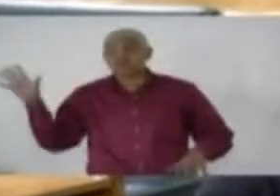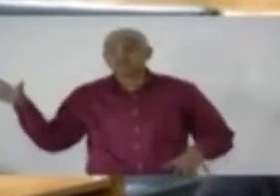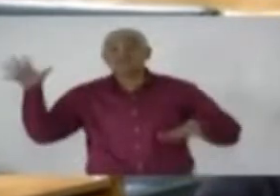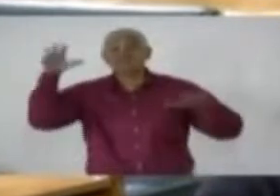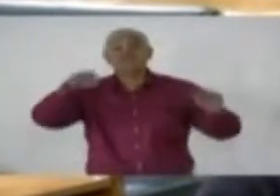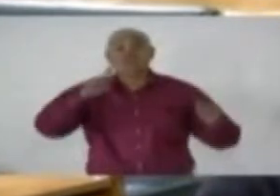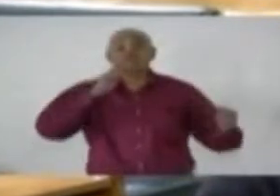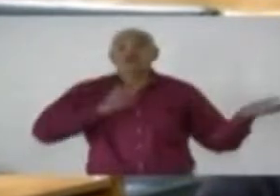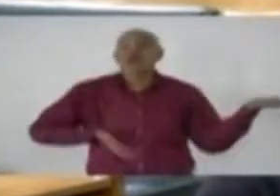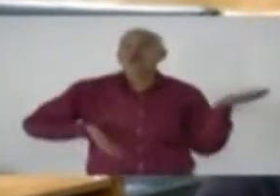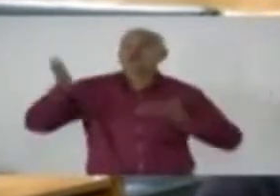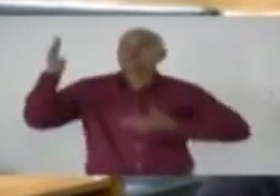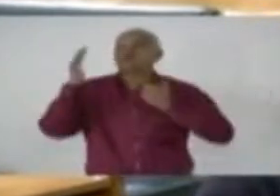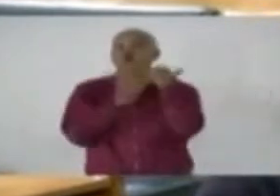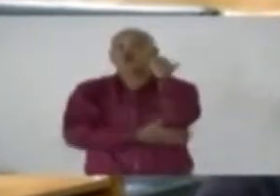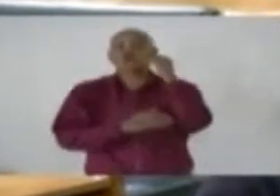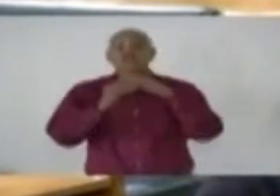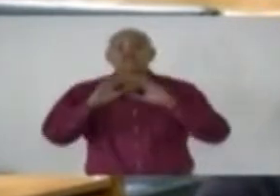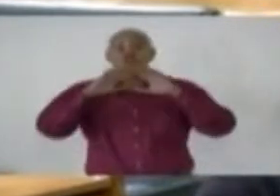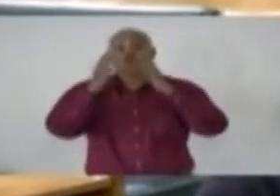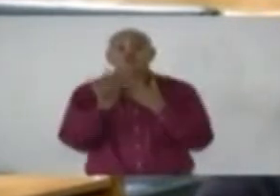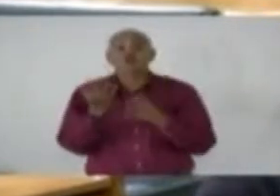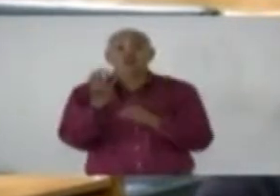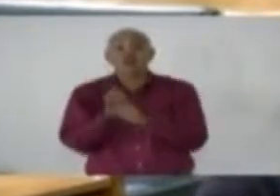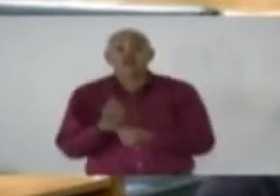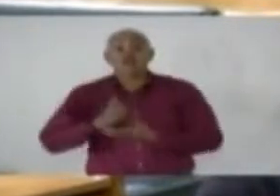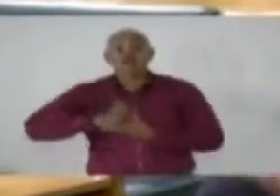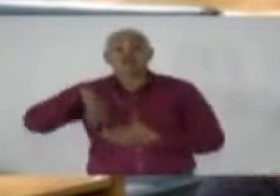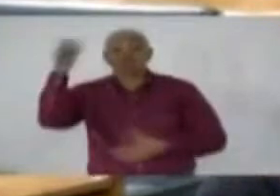the world and got rich.